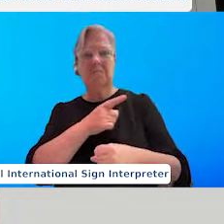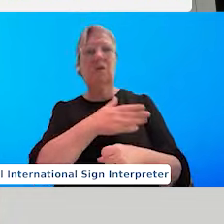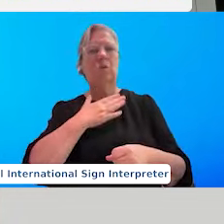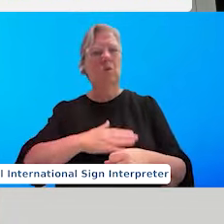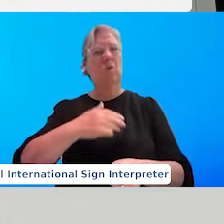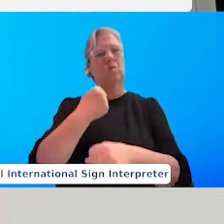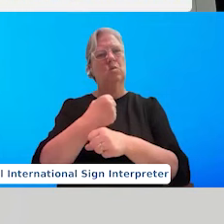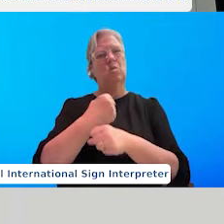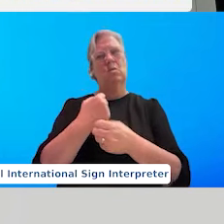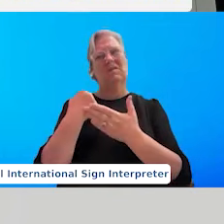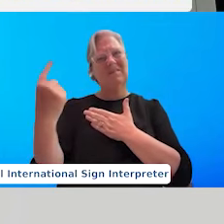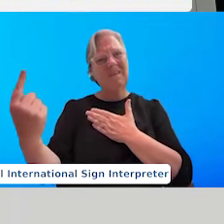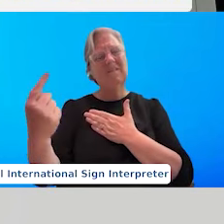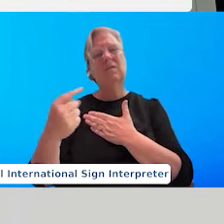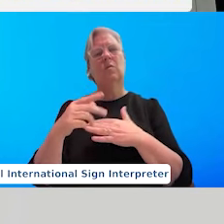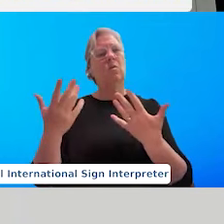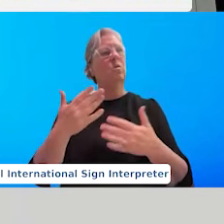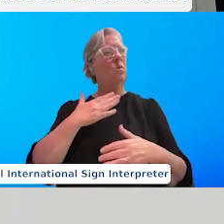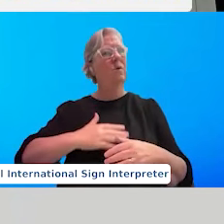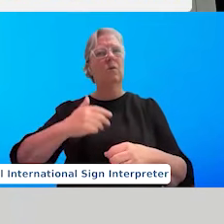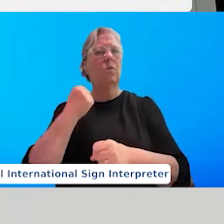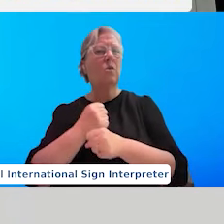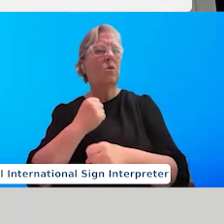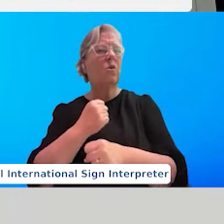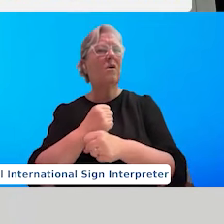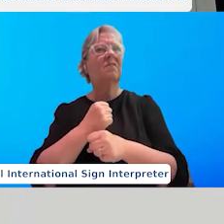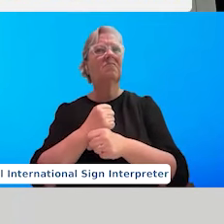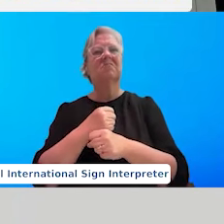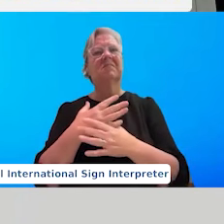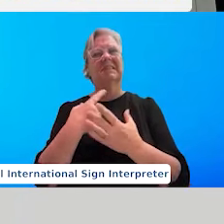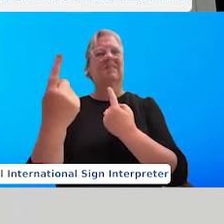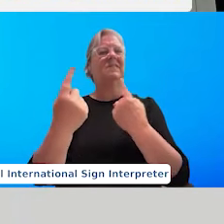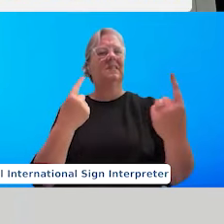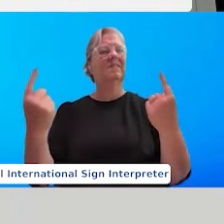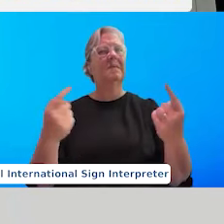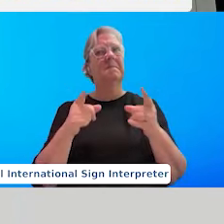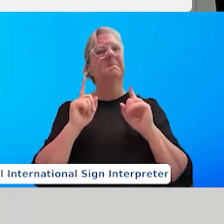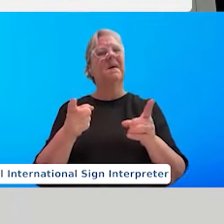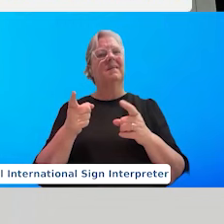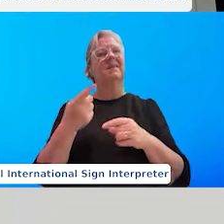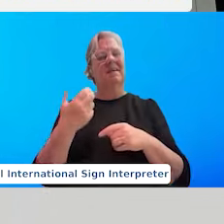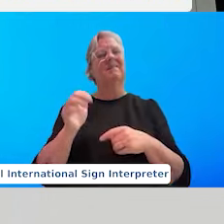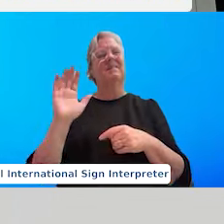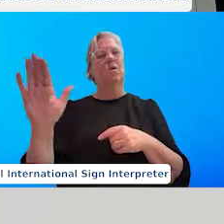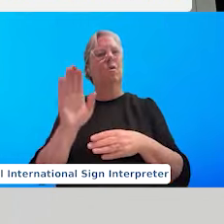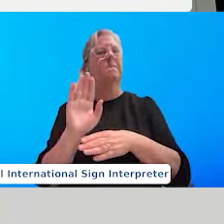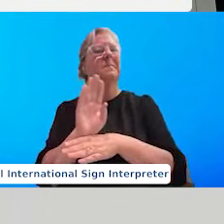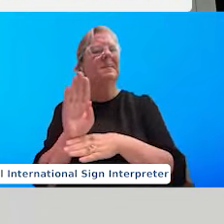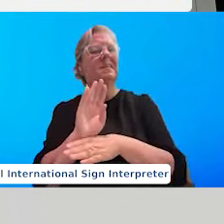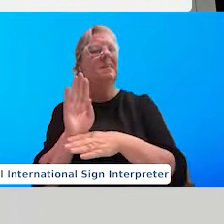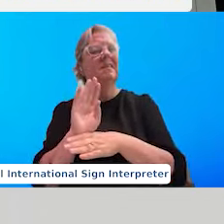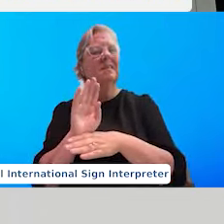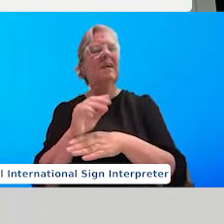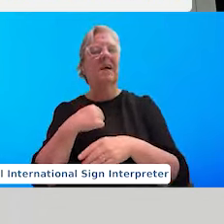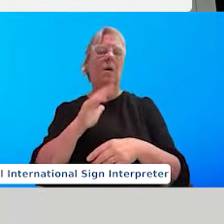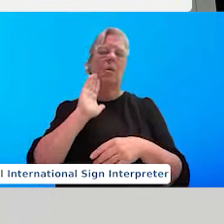and also we also promote for their self-employed in case that they don't want